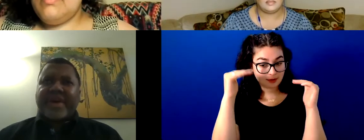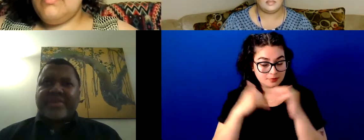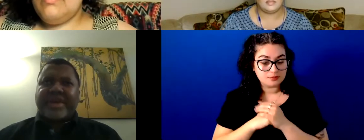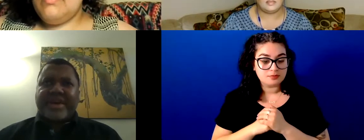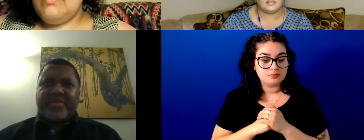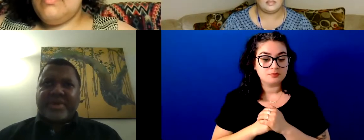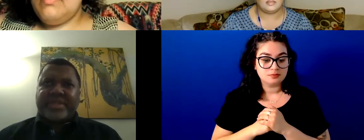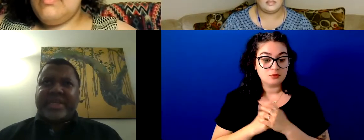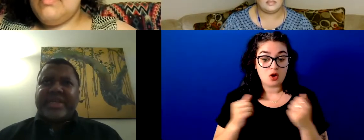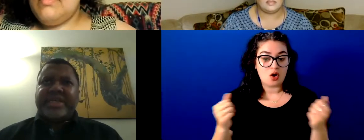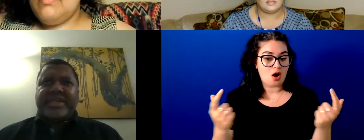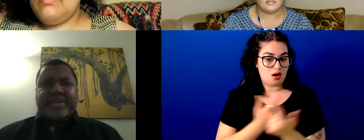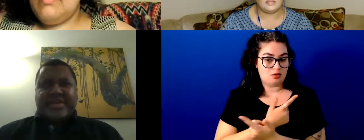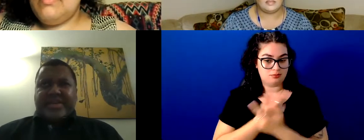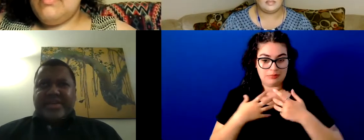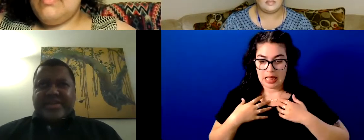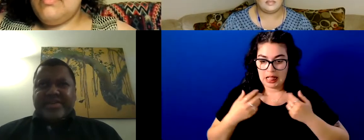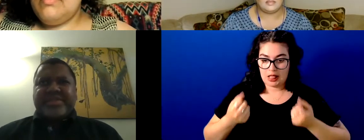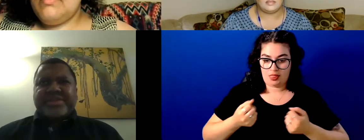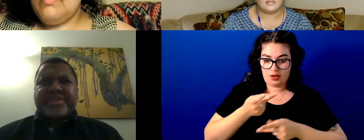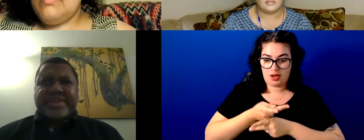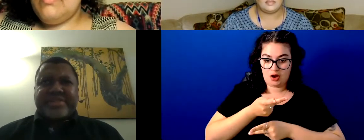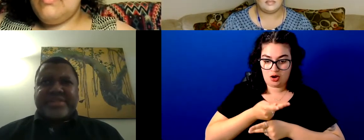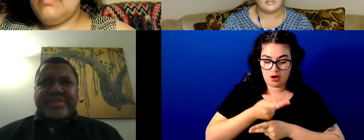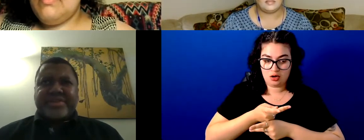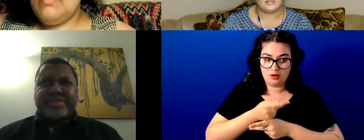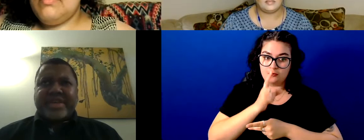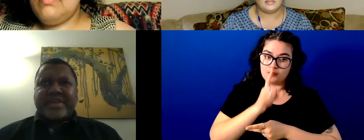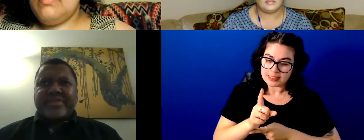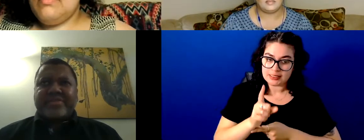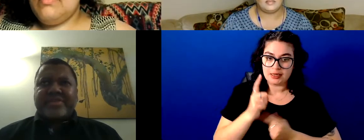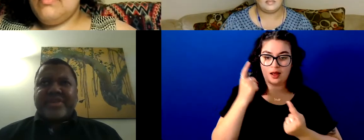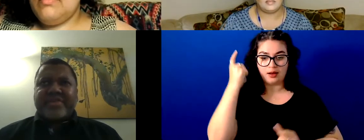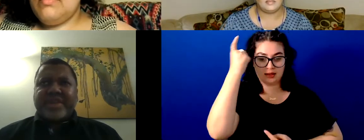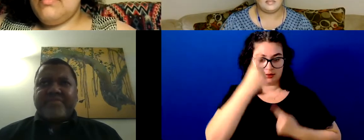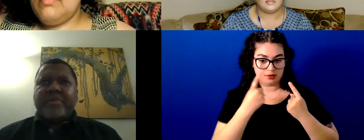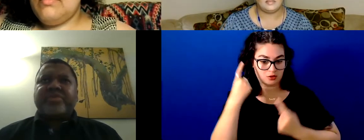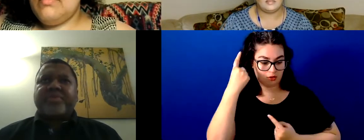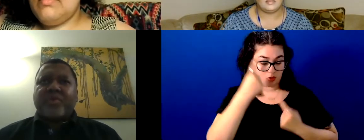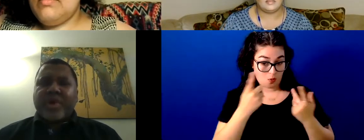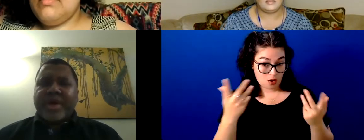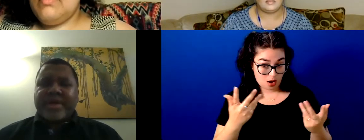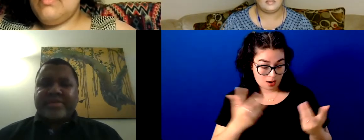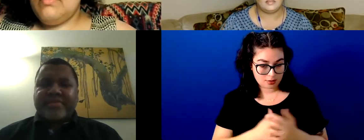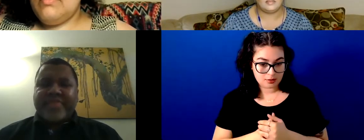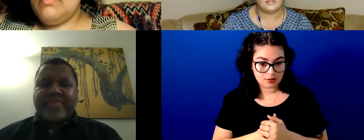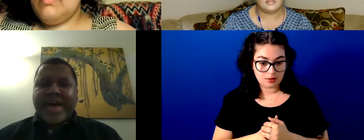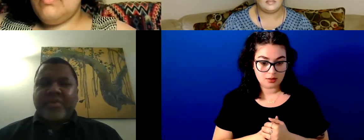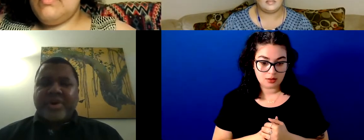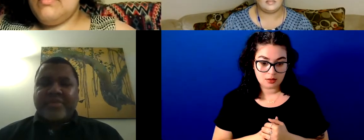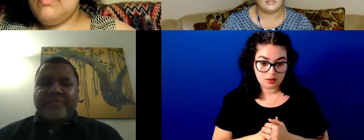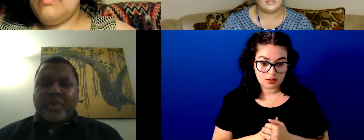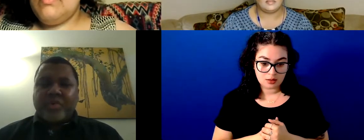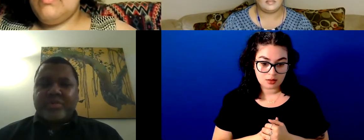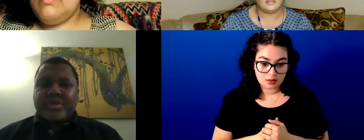all of healthcare really seriously considers is the multiple ways that that